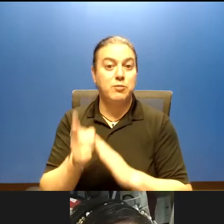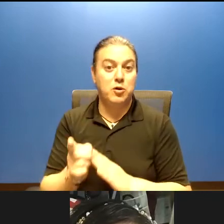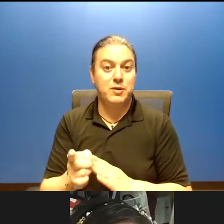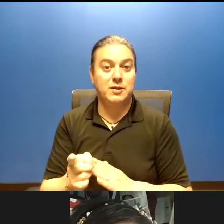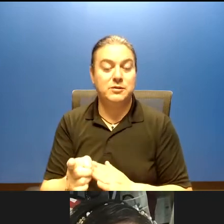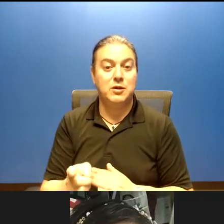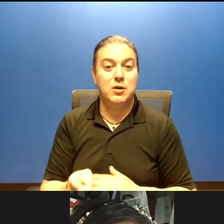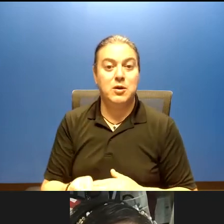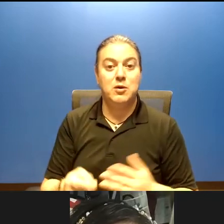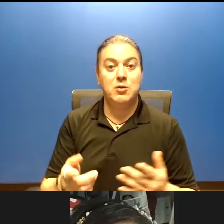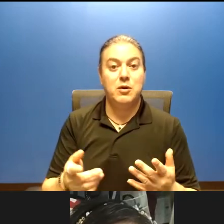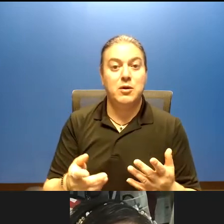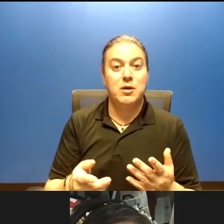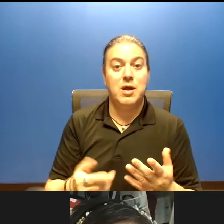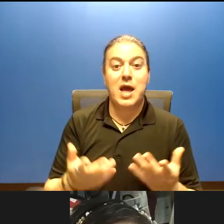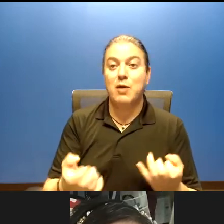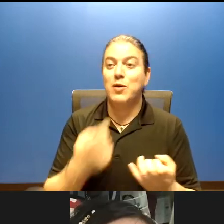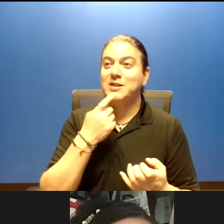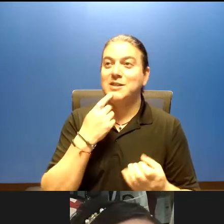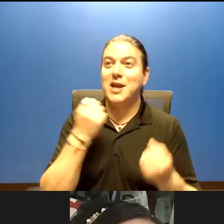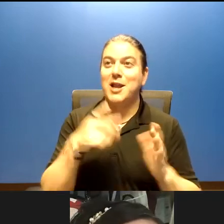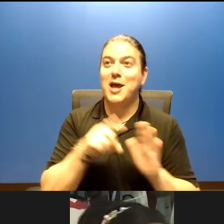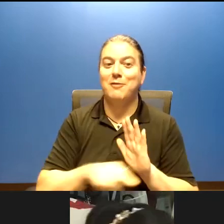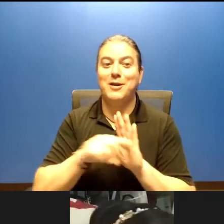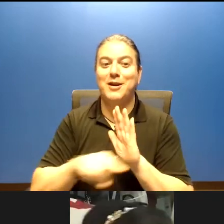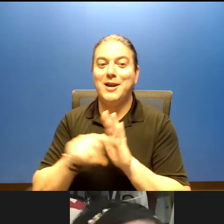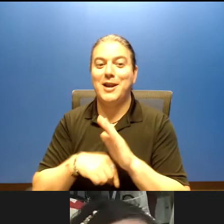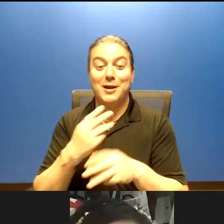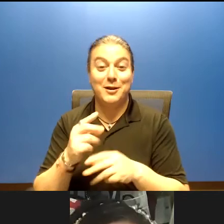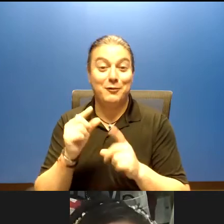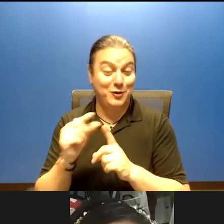I want to say a lot of negative words.